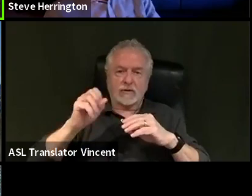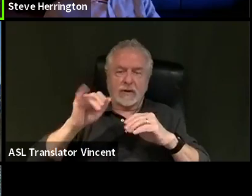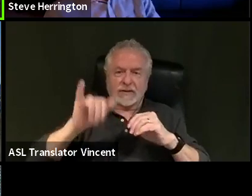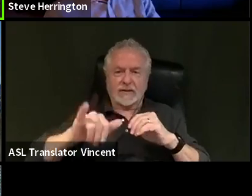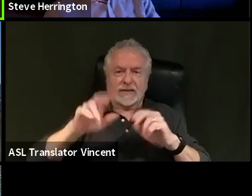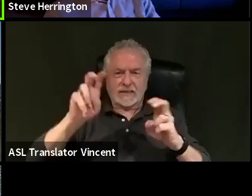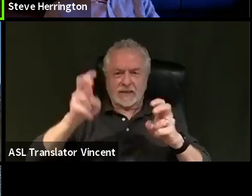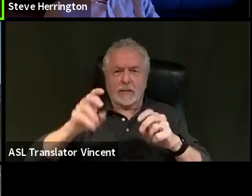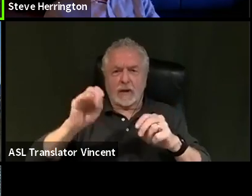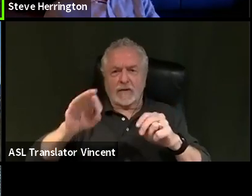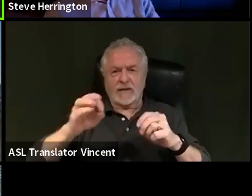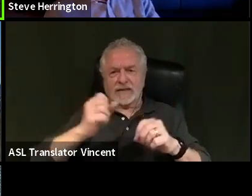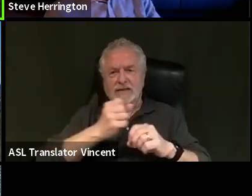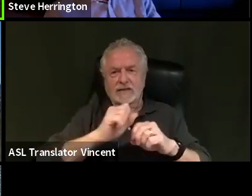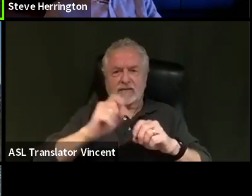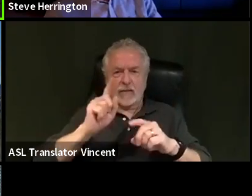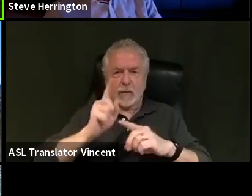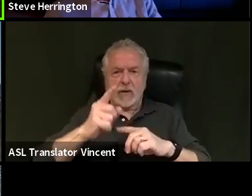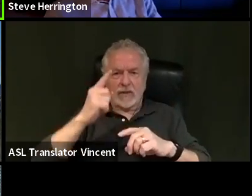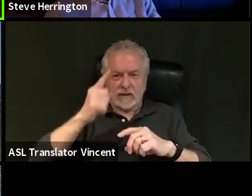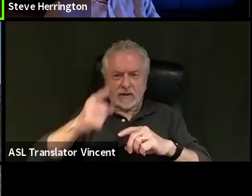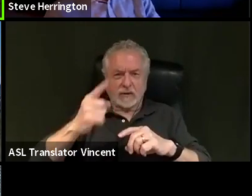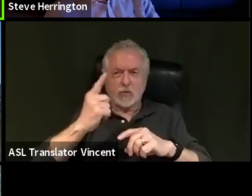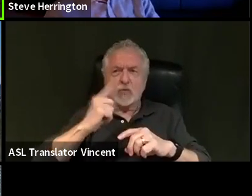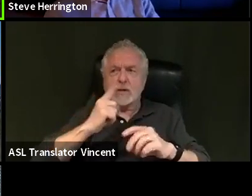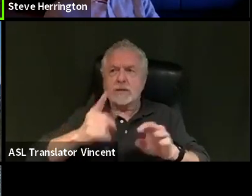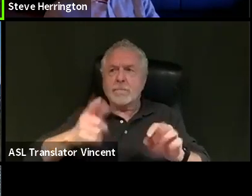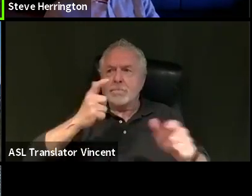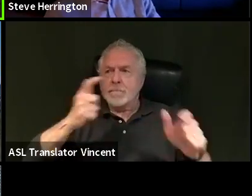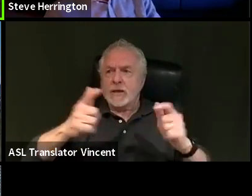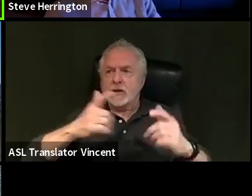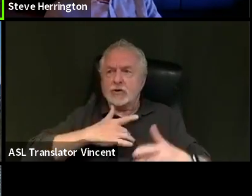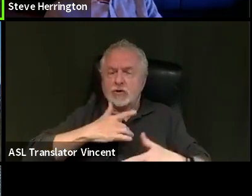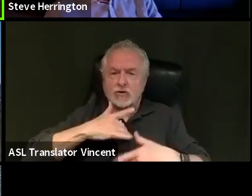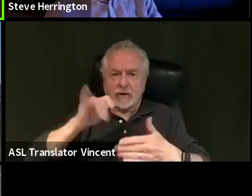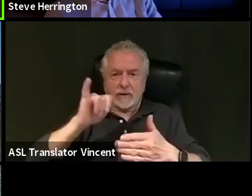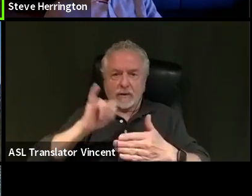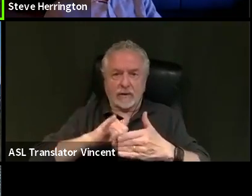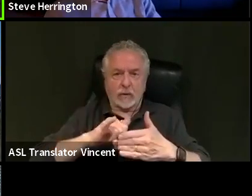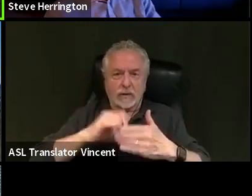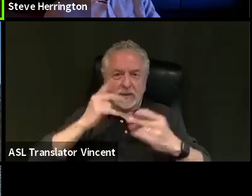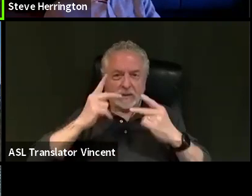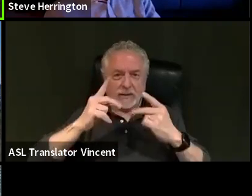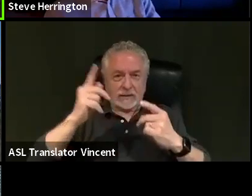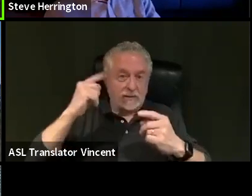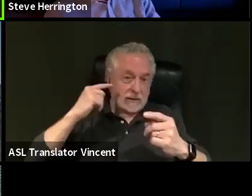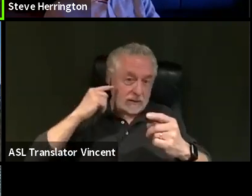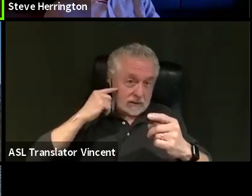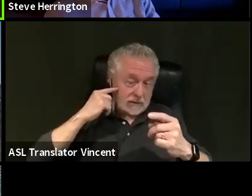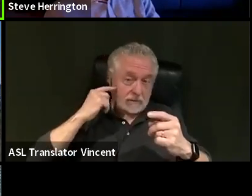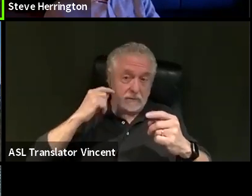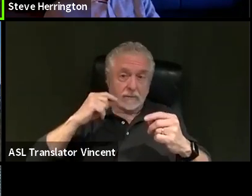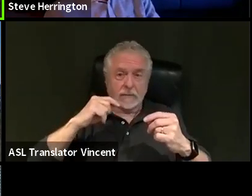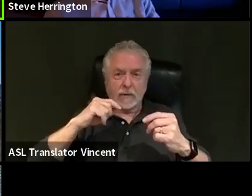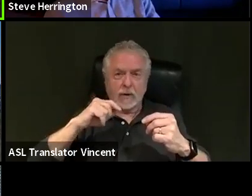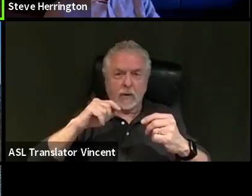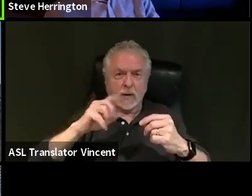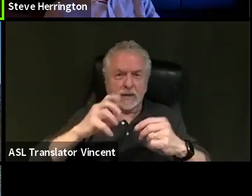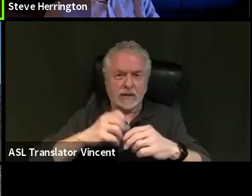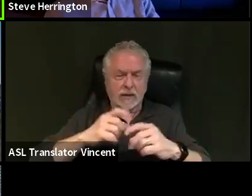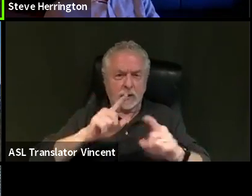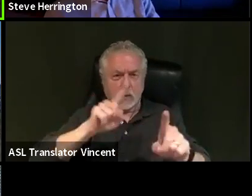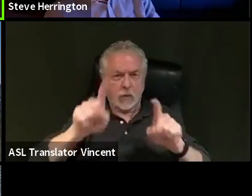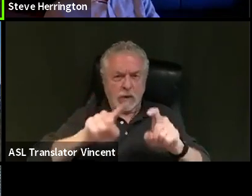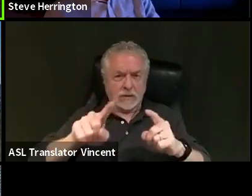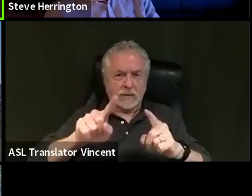this topic of safety for a moment, I think this is the really big concern that we're seeing and hearing. We're getting some